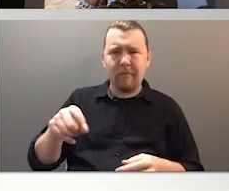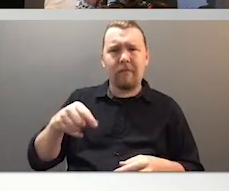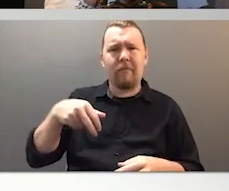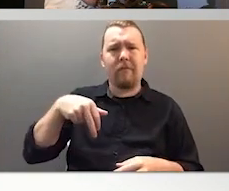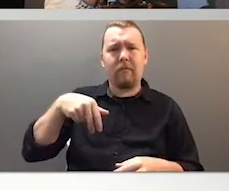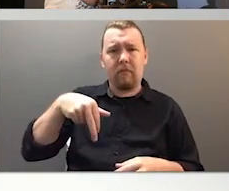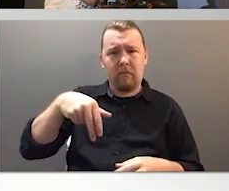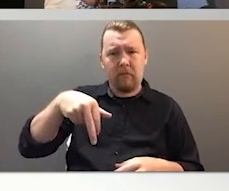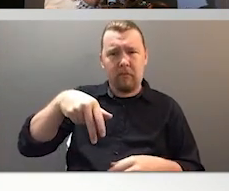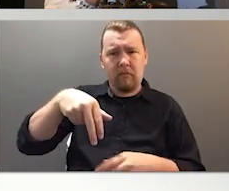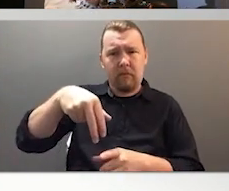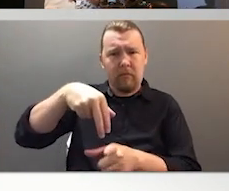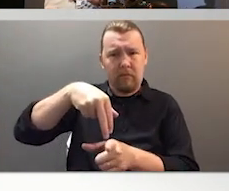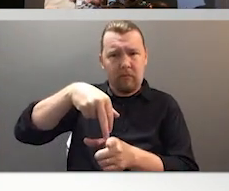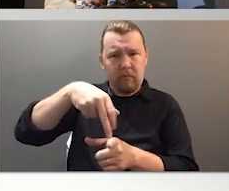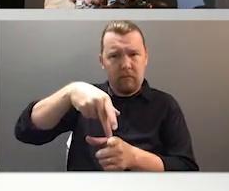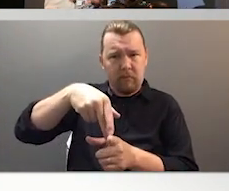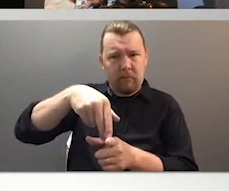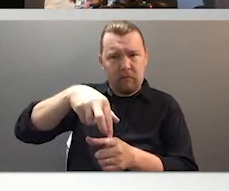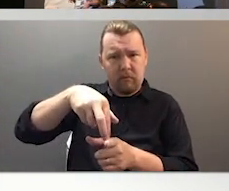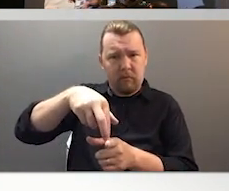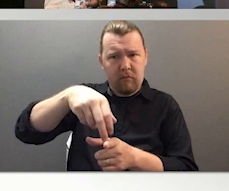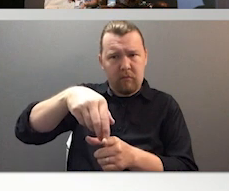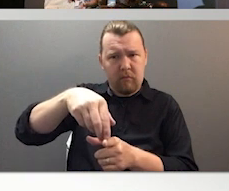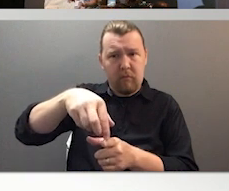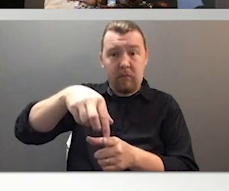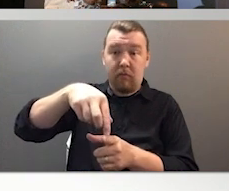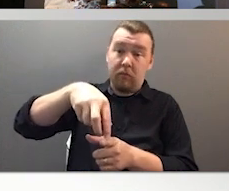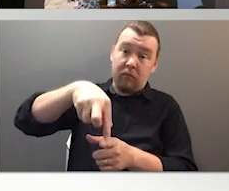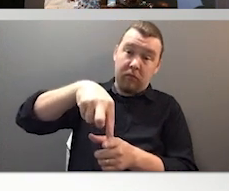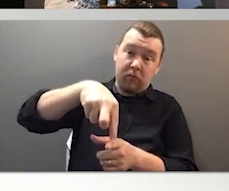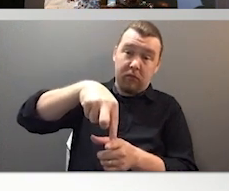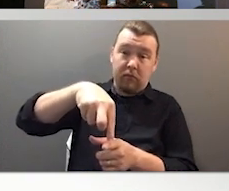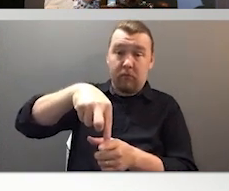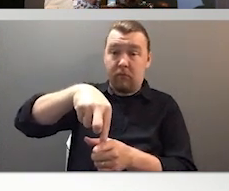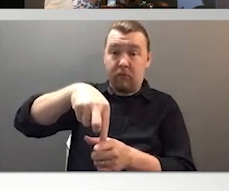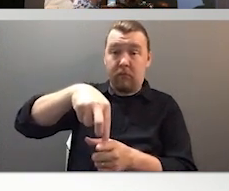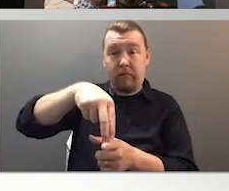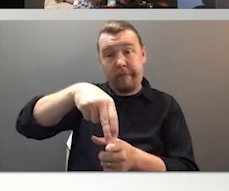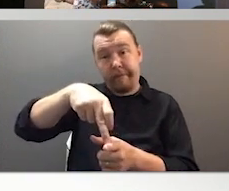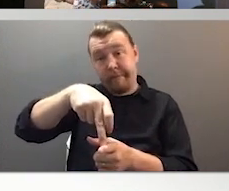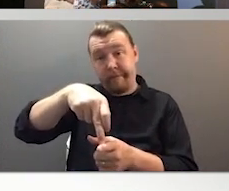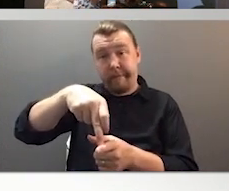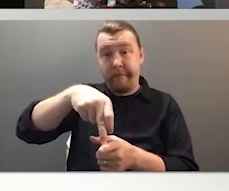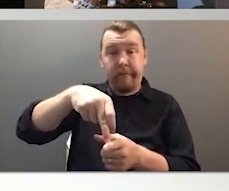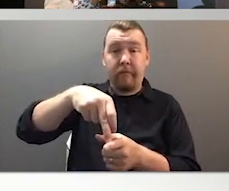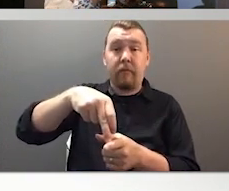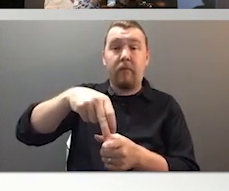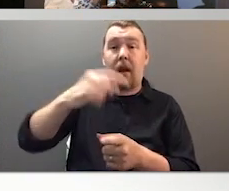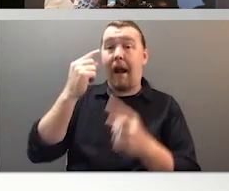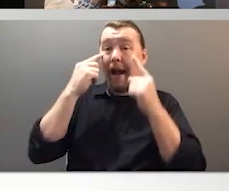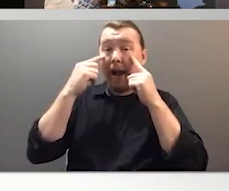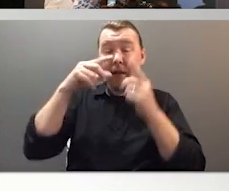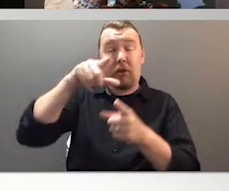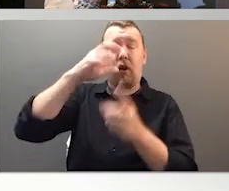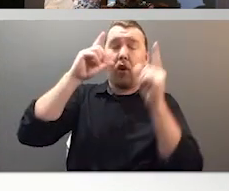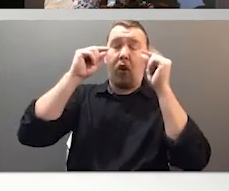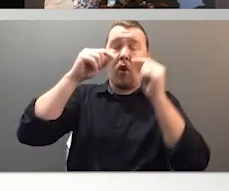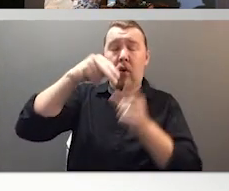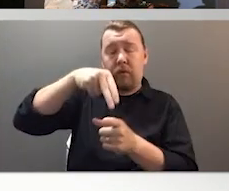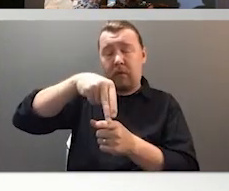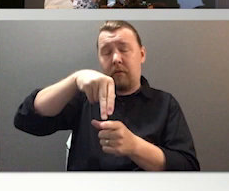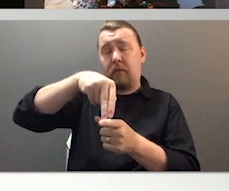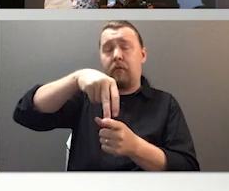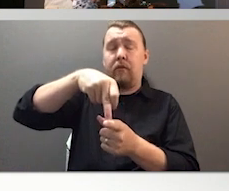line? Can you stand on one foot? Can you stand on one foot with your eyes closed? Why does that matter? Because what